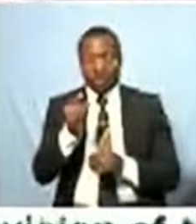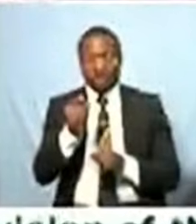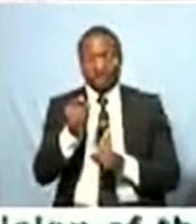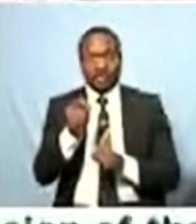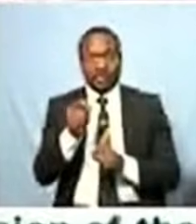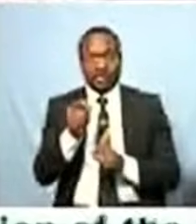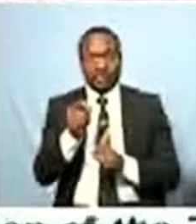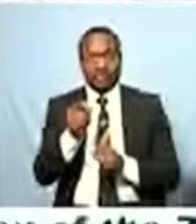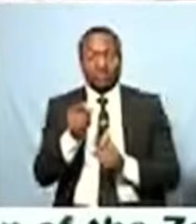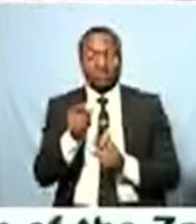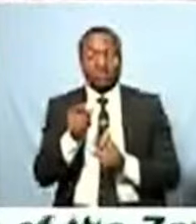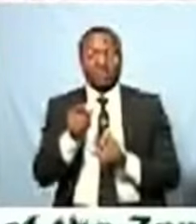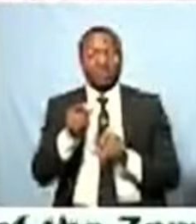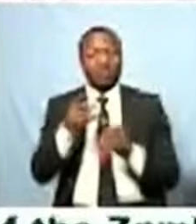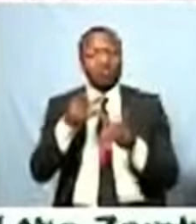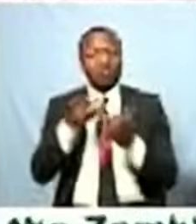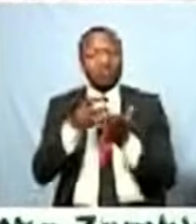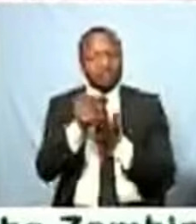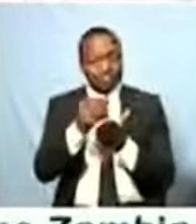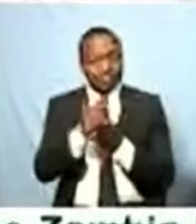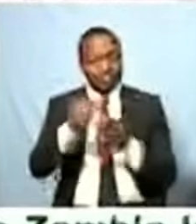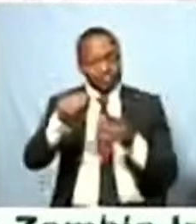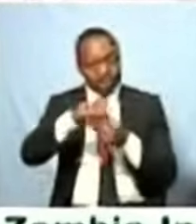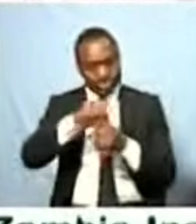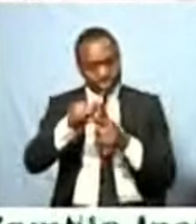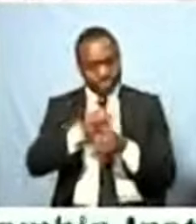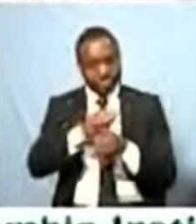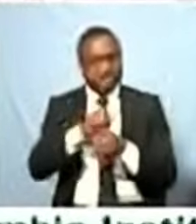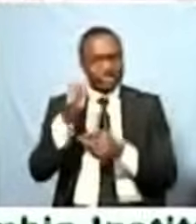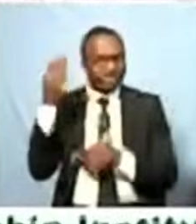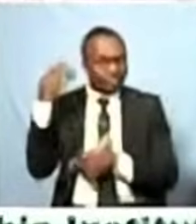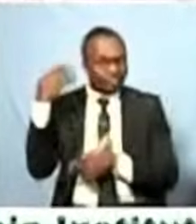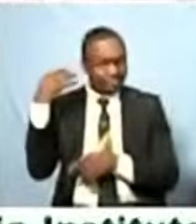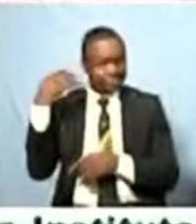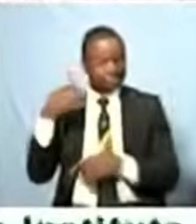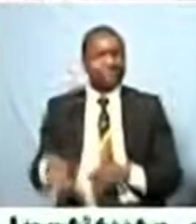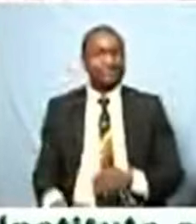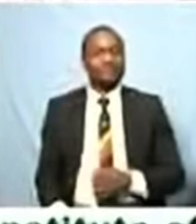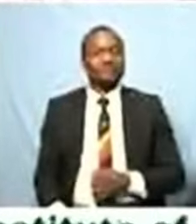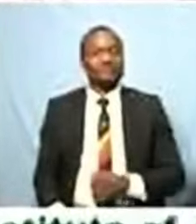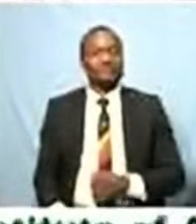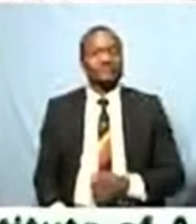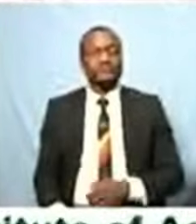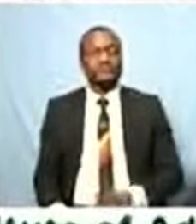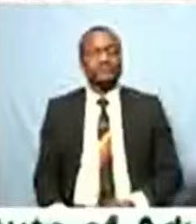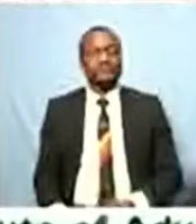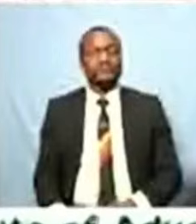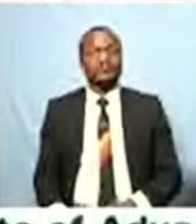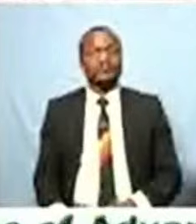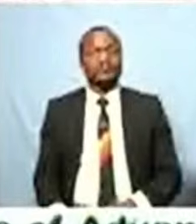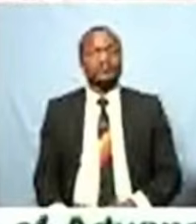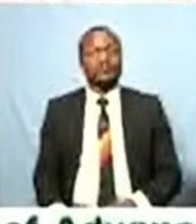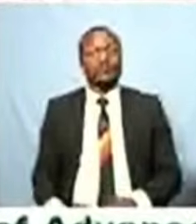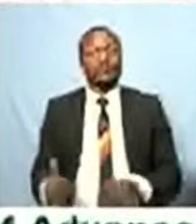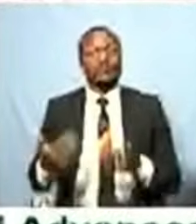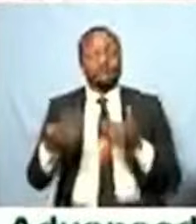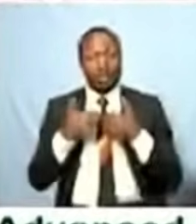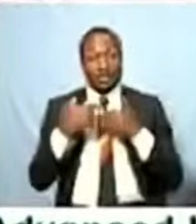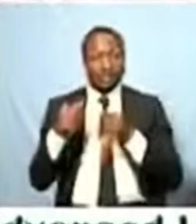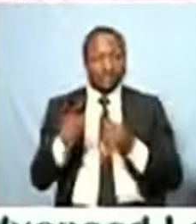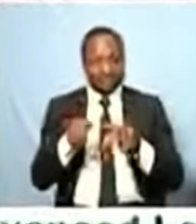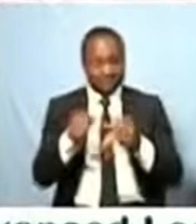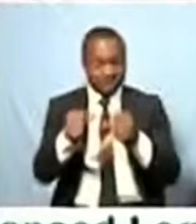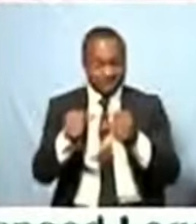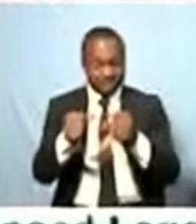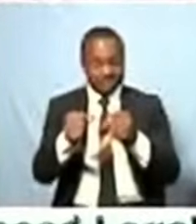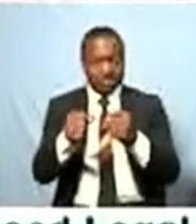the accountancy training, especially the old times, there used to be such a system. For example,